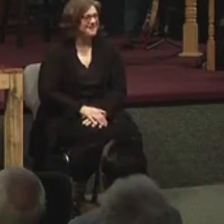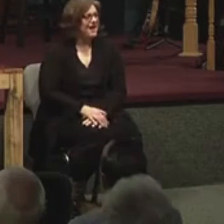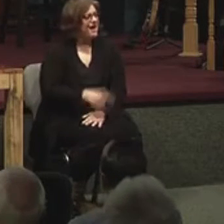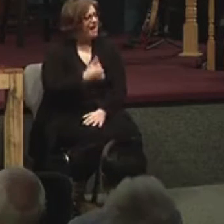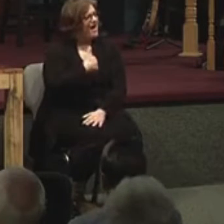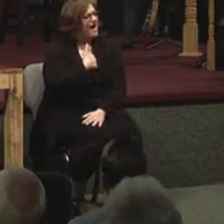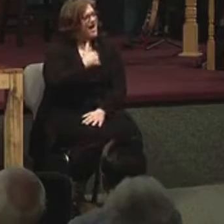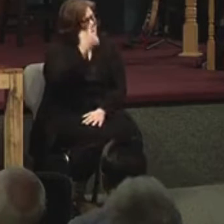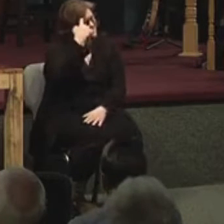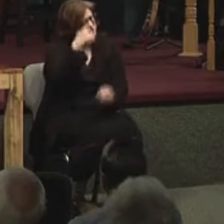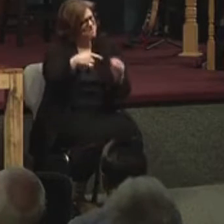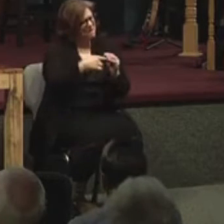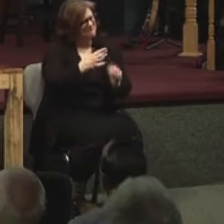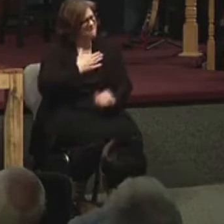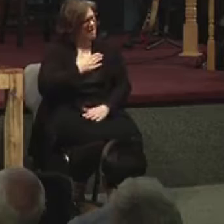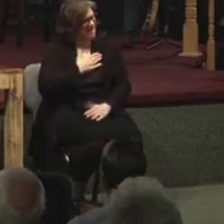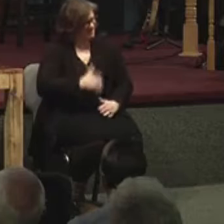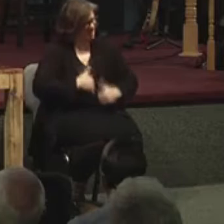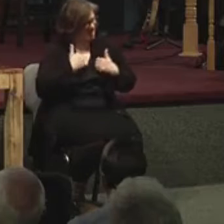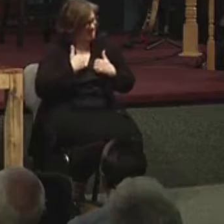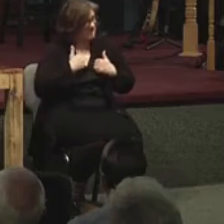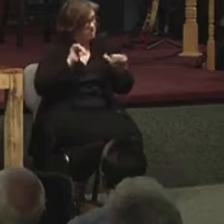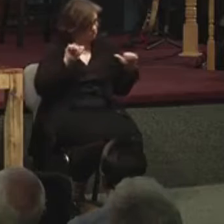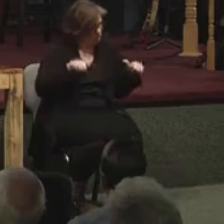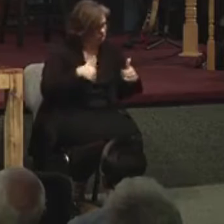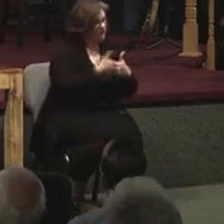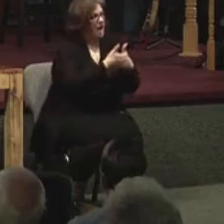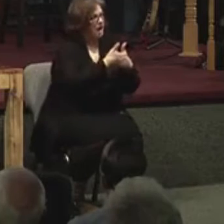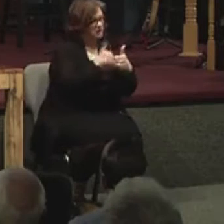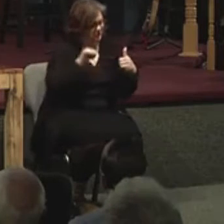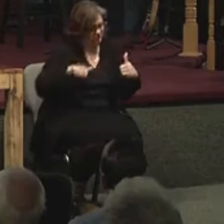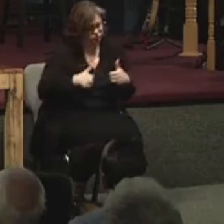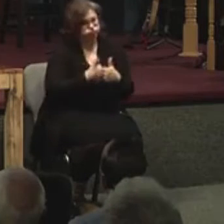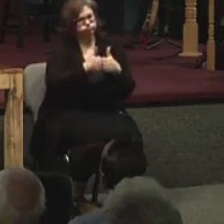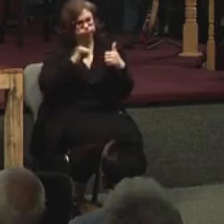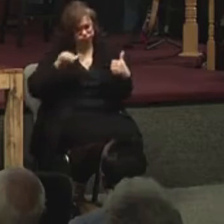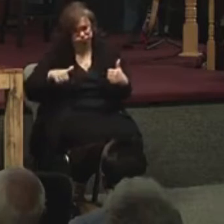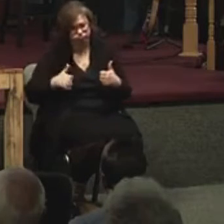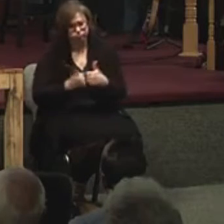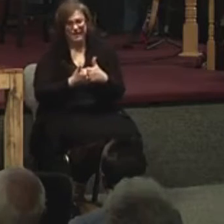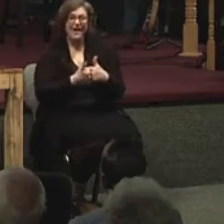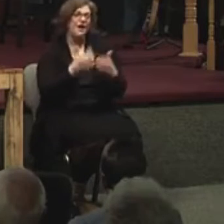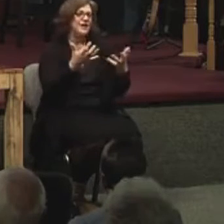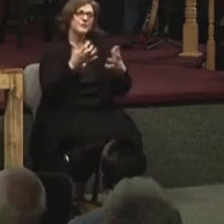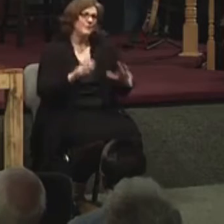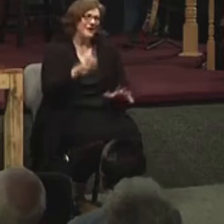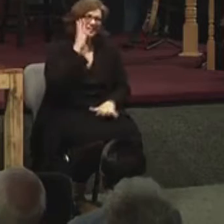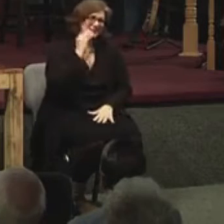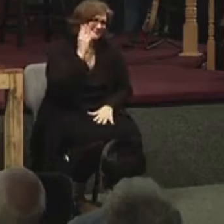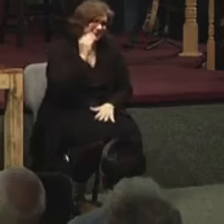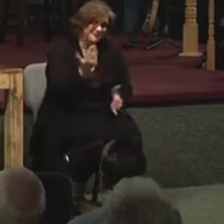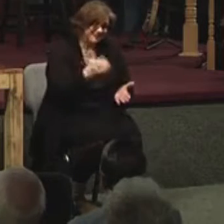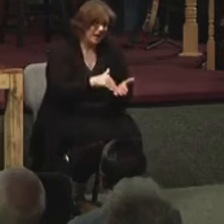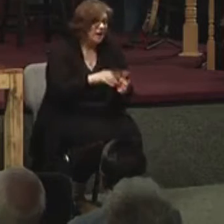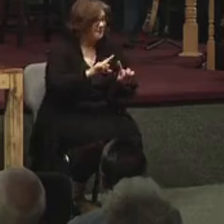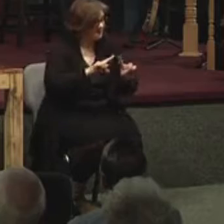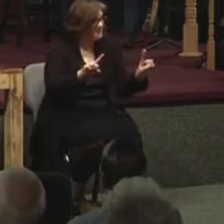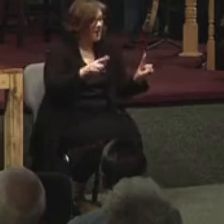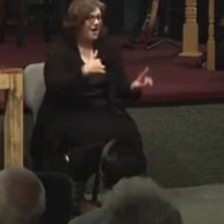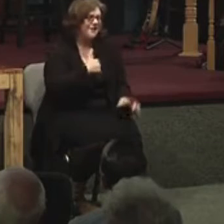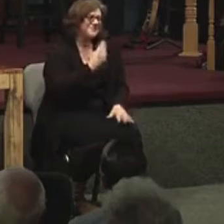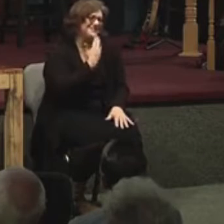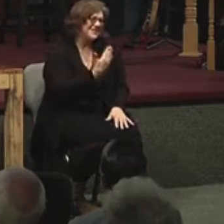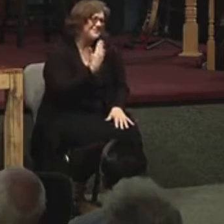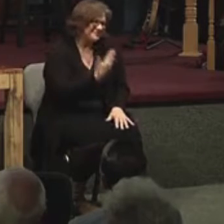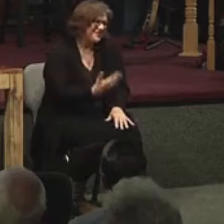at the challenges that I've gone through in my life. And while I would not want to go through them again, I am grateful for them, because they